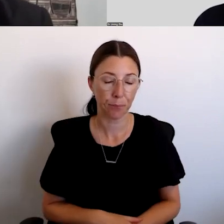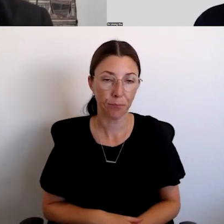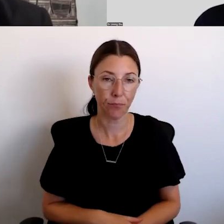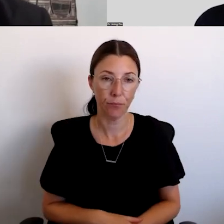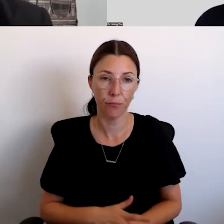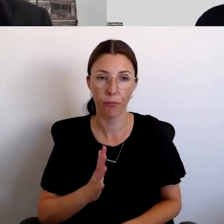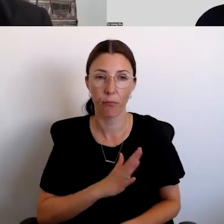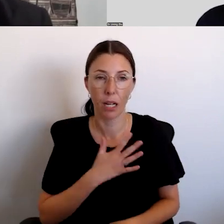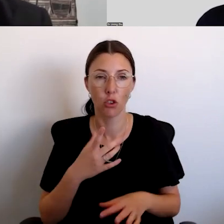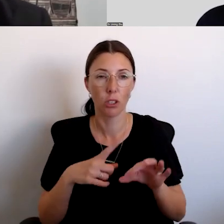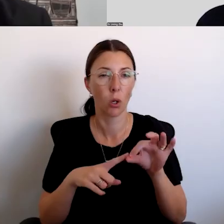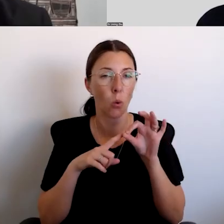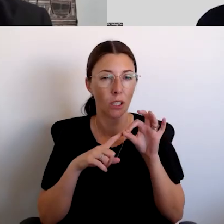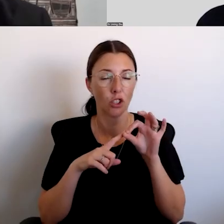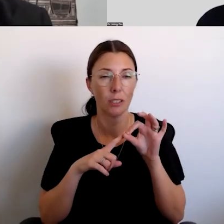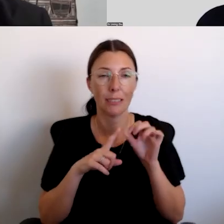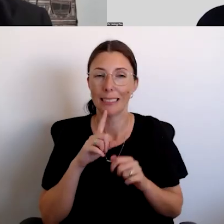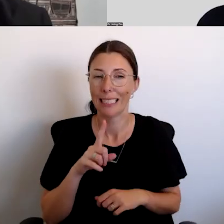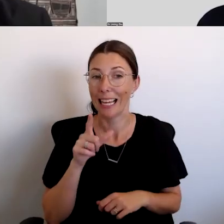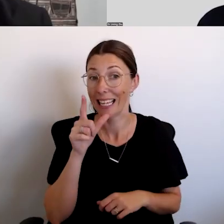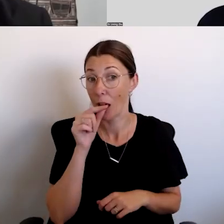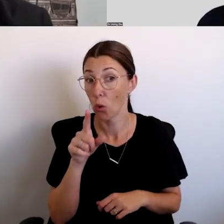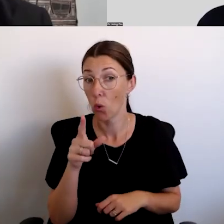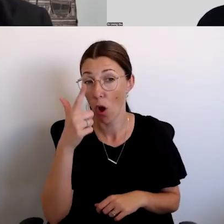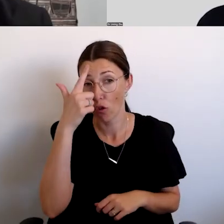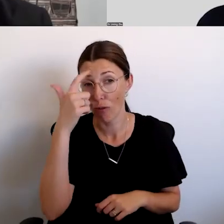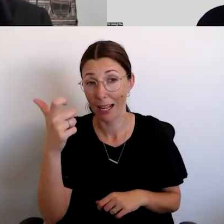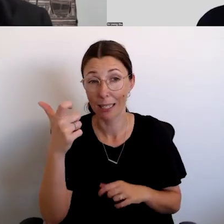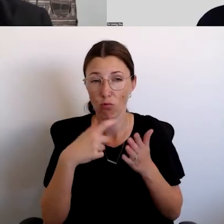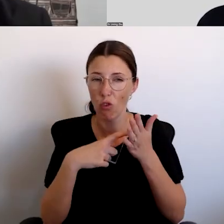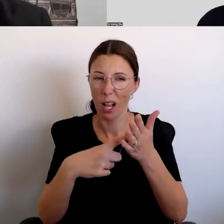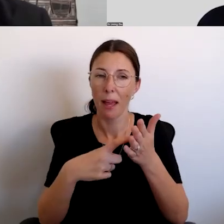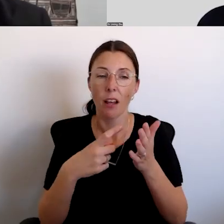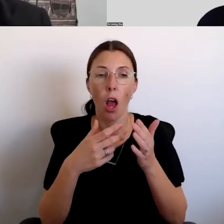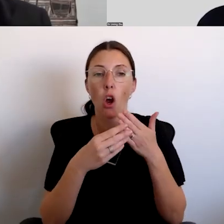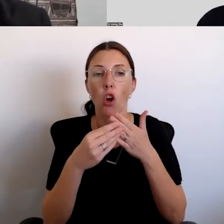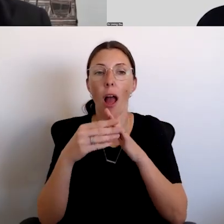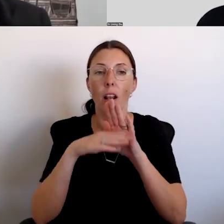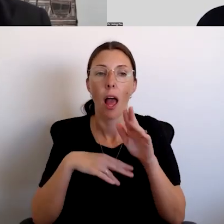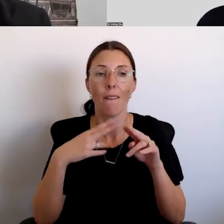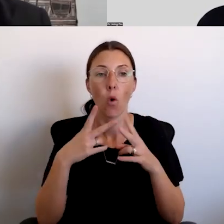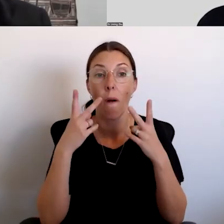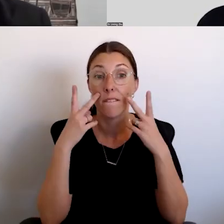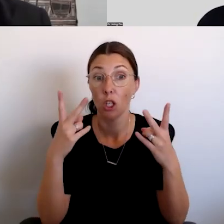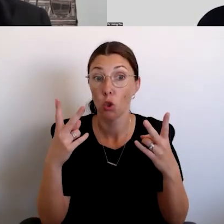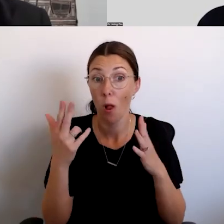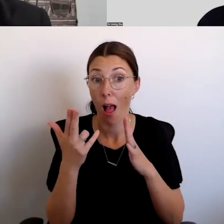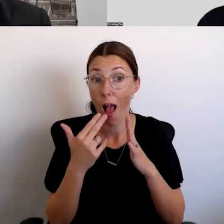Interesting question here about, can you recommend a guideline for visual artists to do content fingerprinting and make